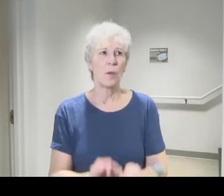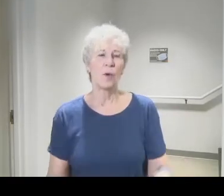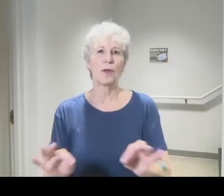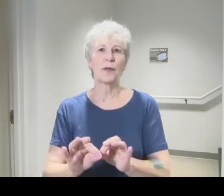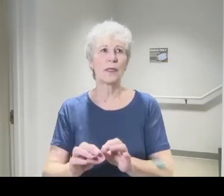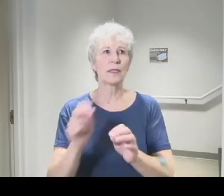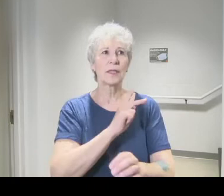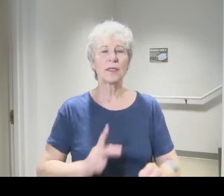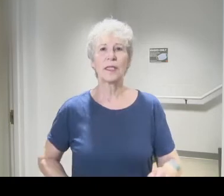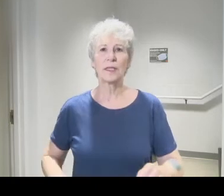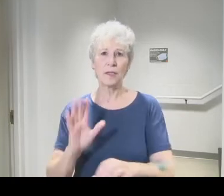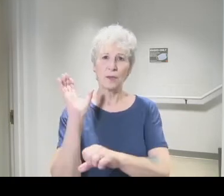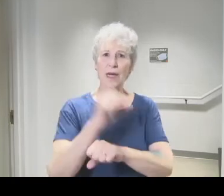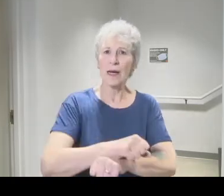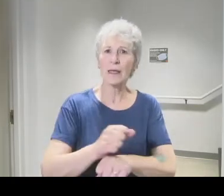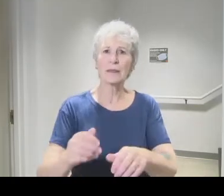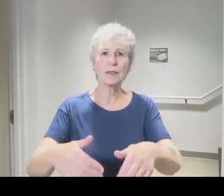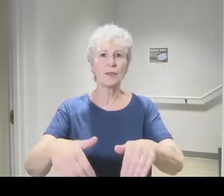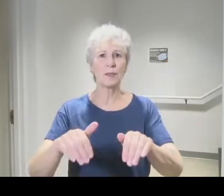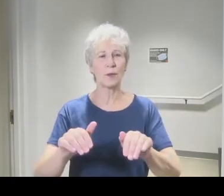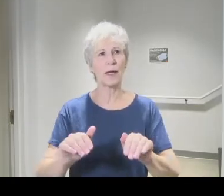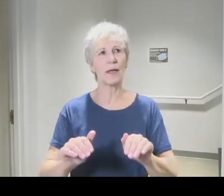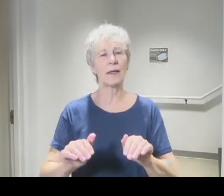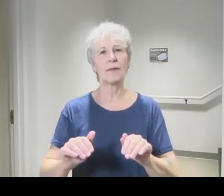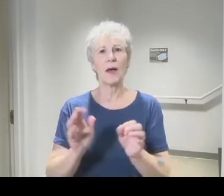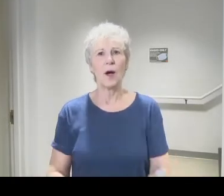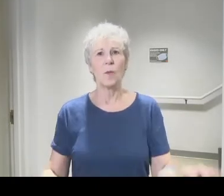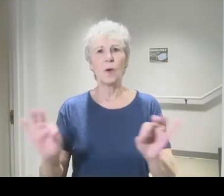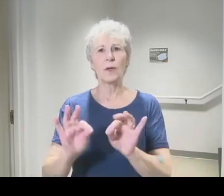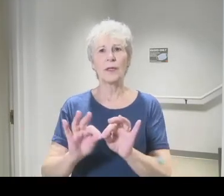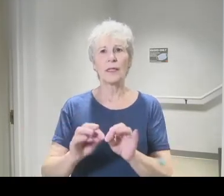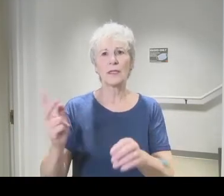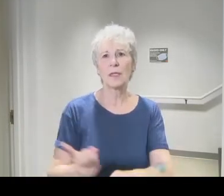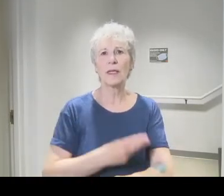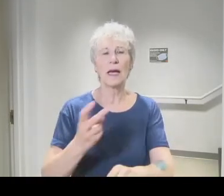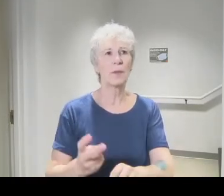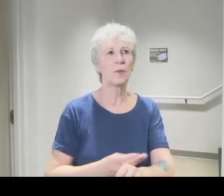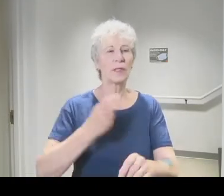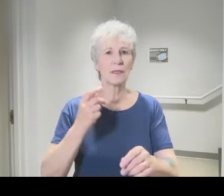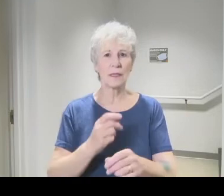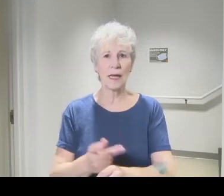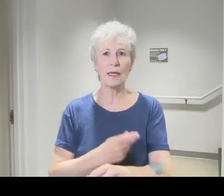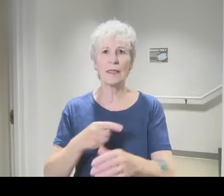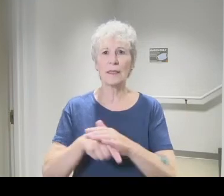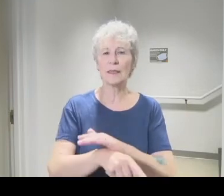slain. Worthy is the King who conquered the grave. Worthy is the Lamb who was